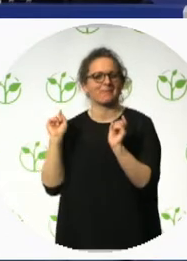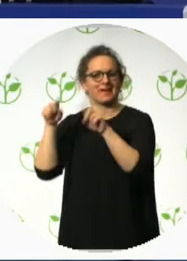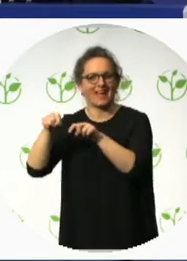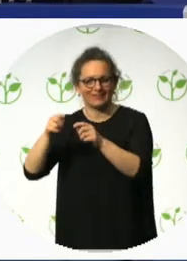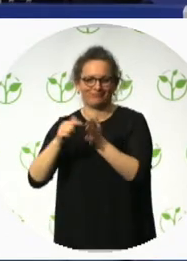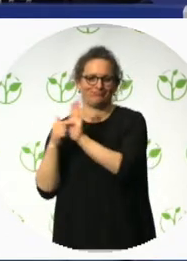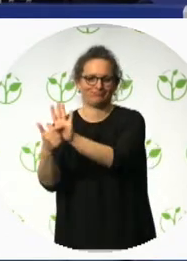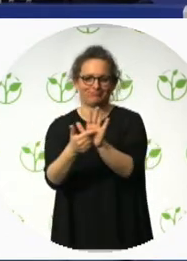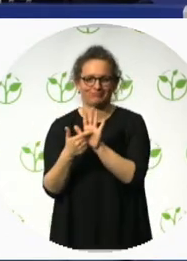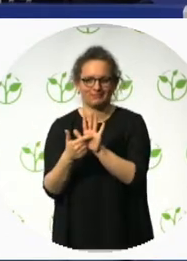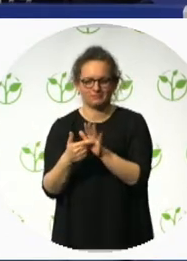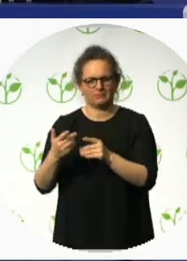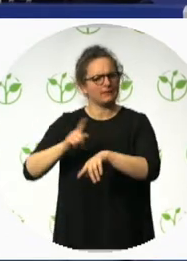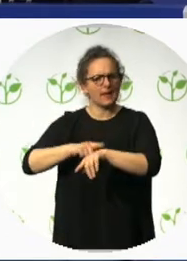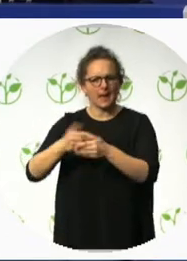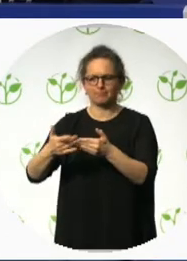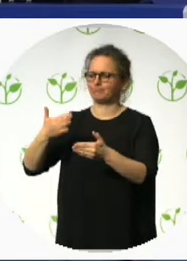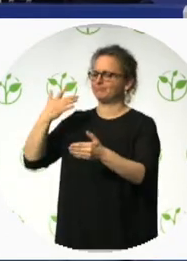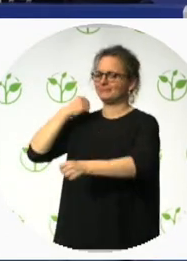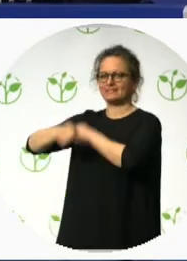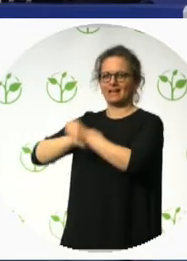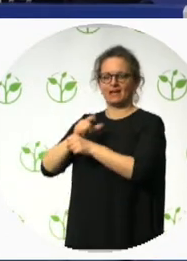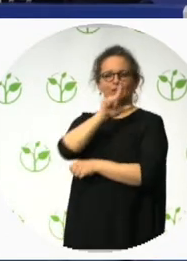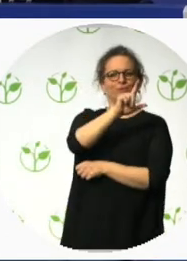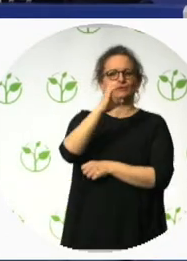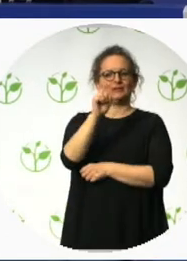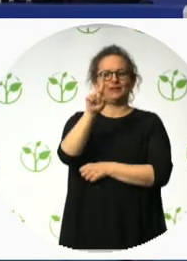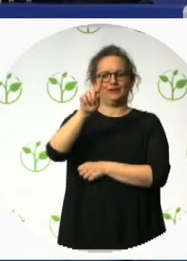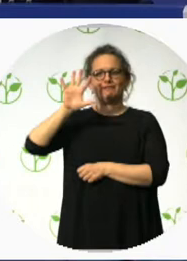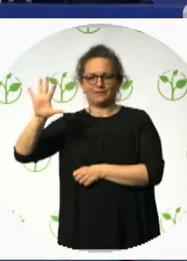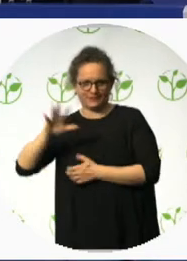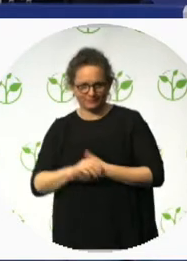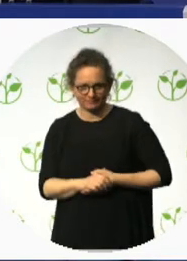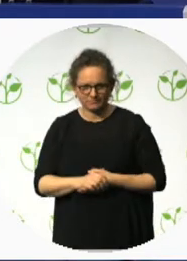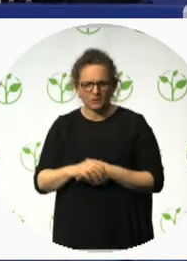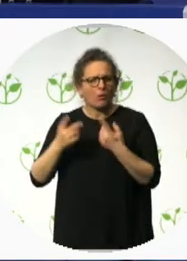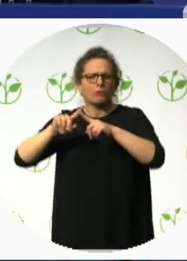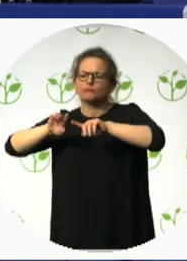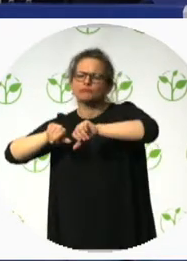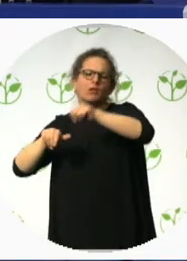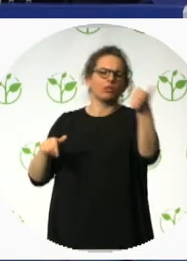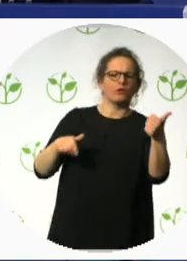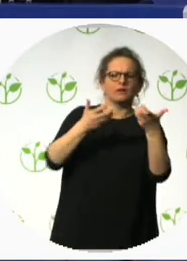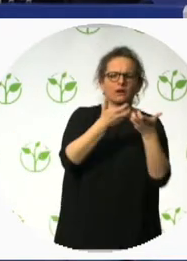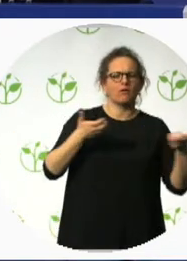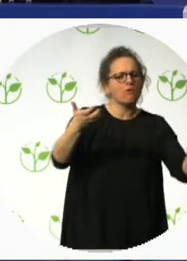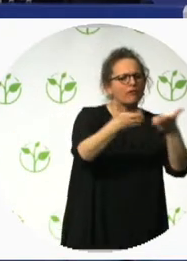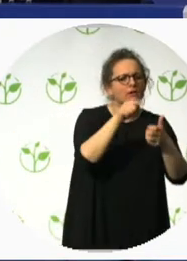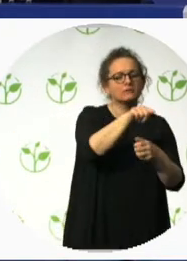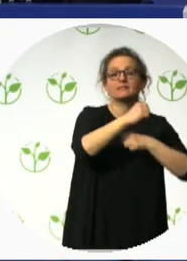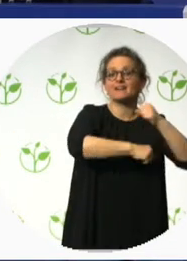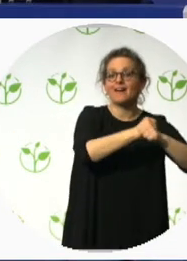And these are the pictures of the participating in a conference in 2013 in Hong Kong.